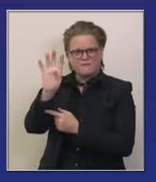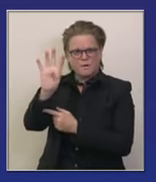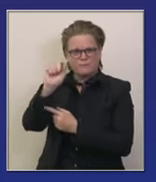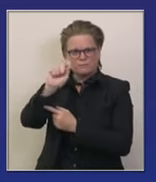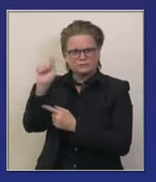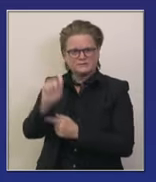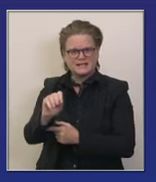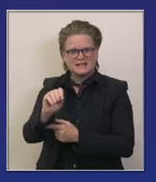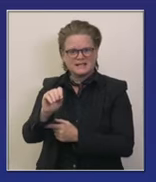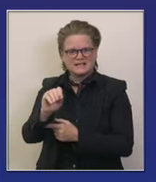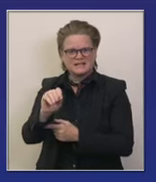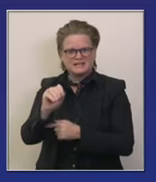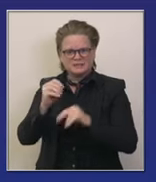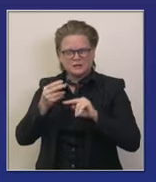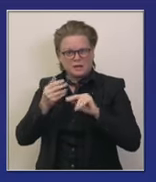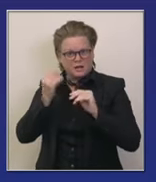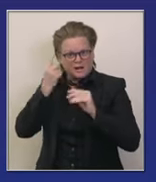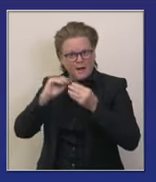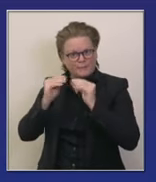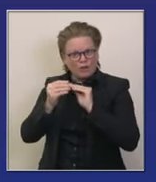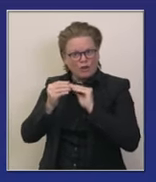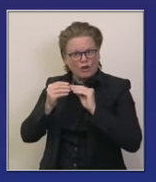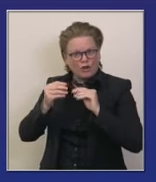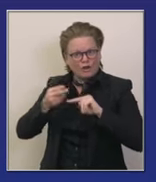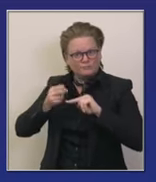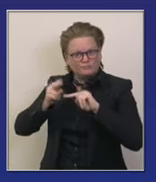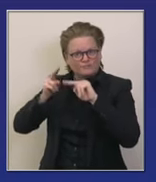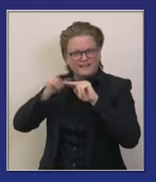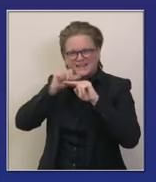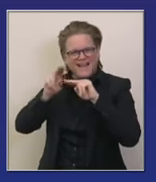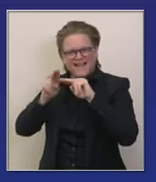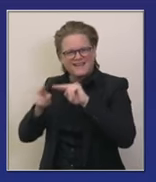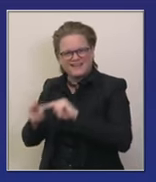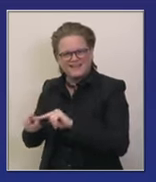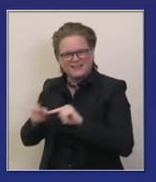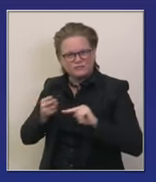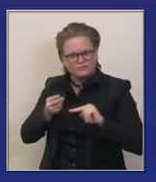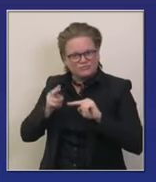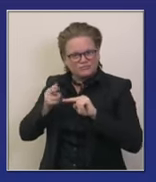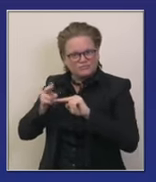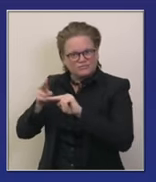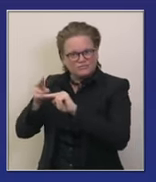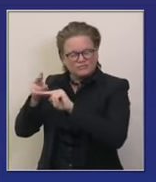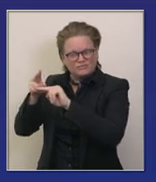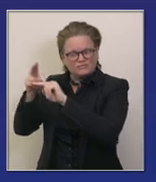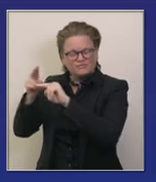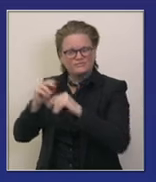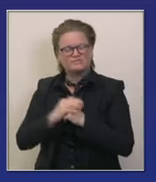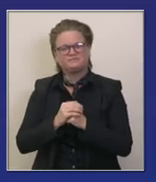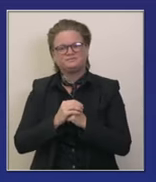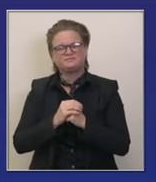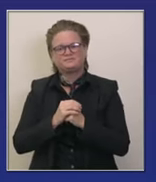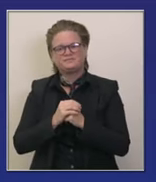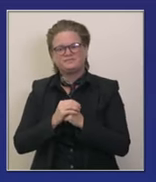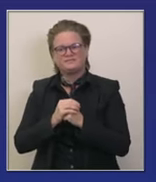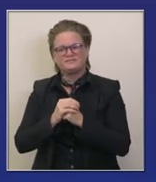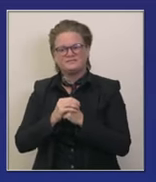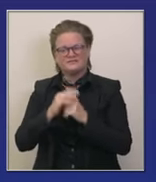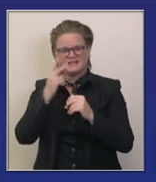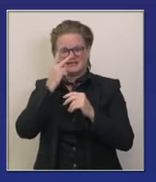to rise. Just looking at the last 7 days of testing, you can also see our testing on a daily basis is also